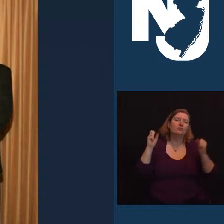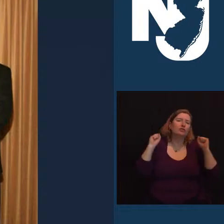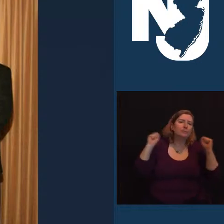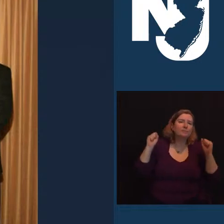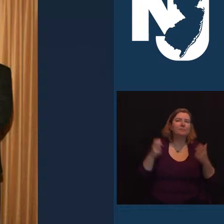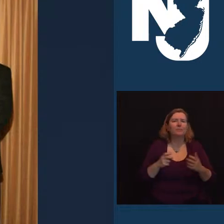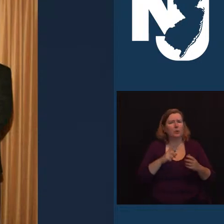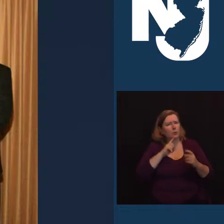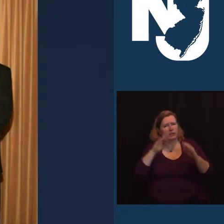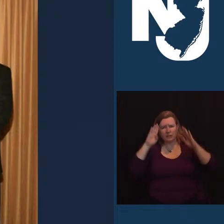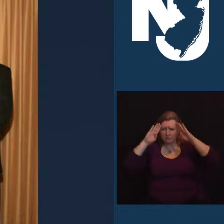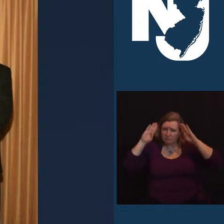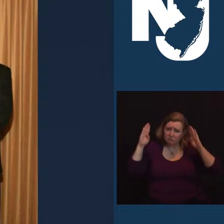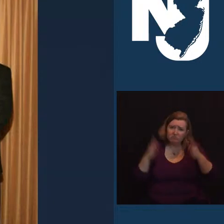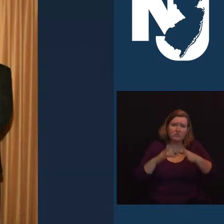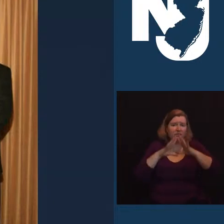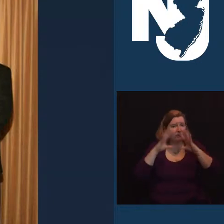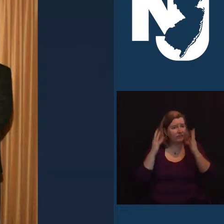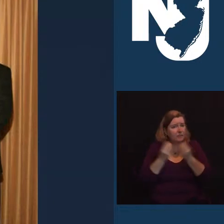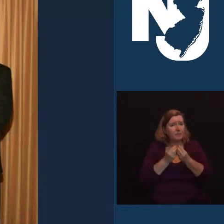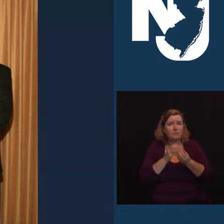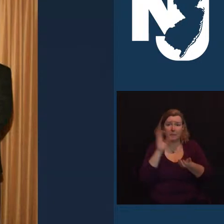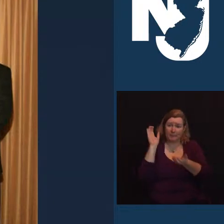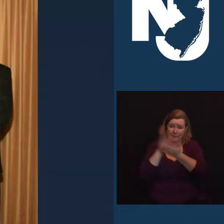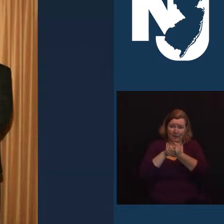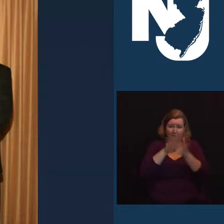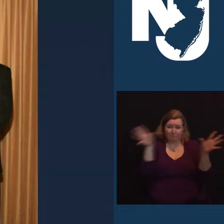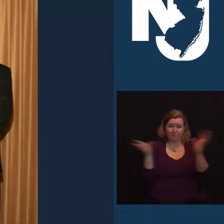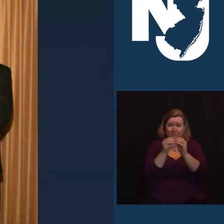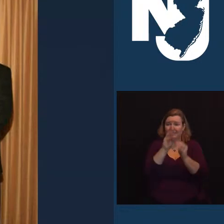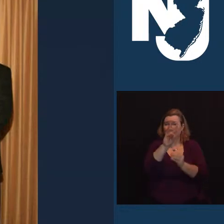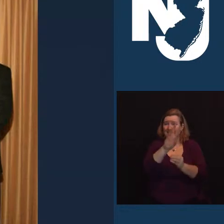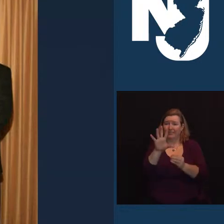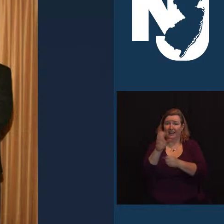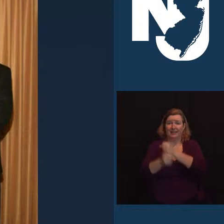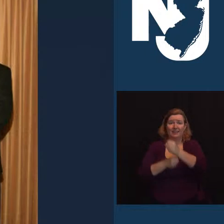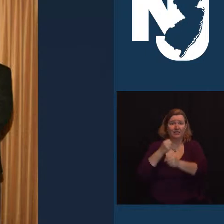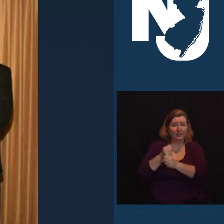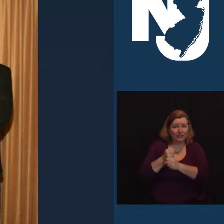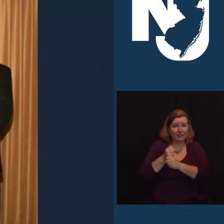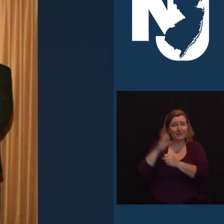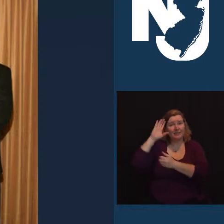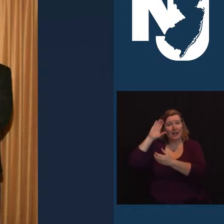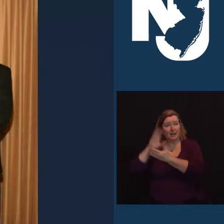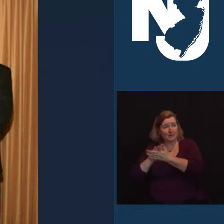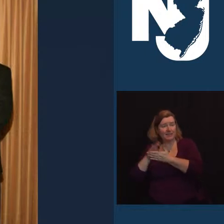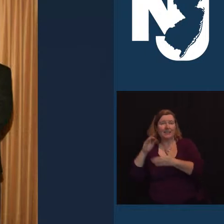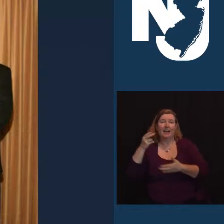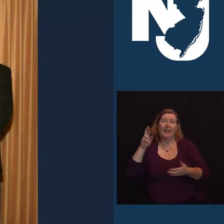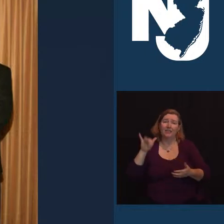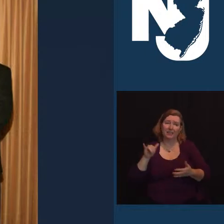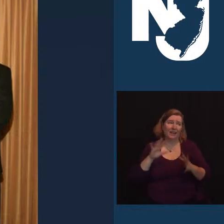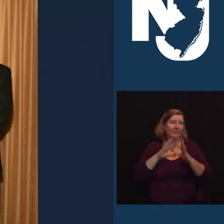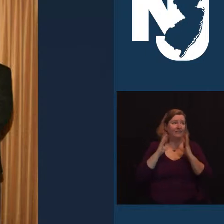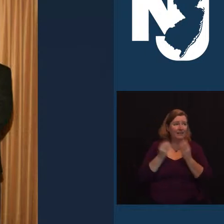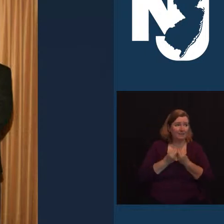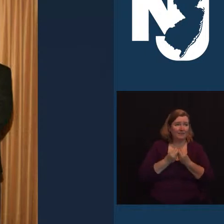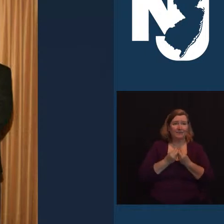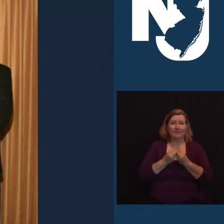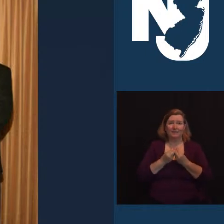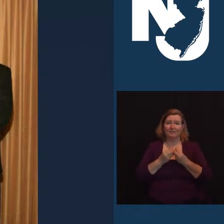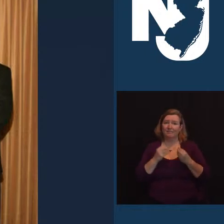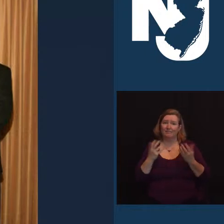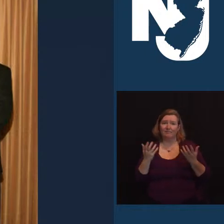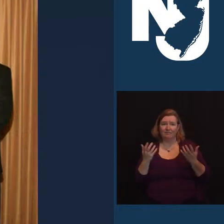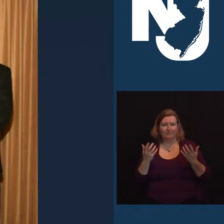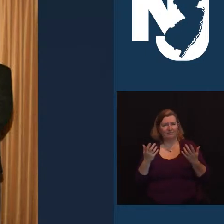to her 65 years of marriage, to her beloved Harry, and to the family they raised. She was strong, but emanated kindness to